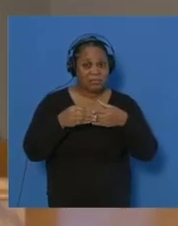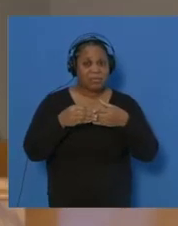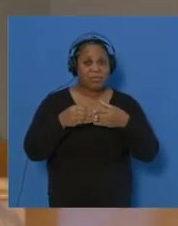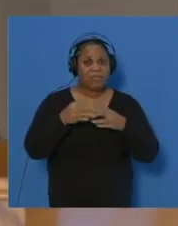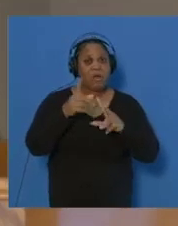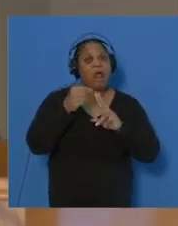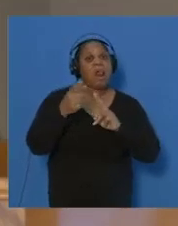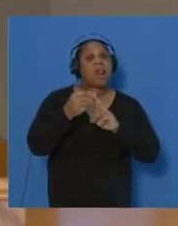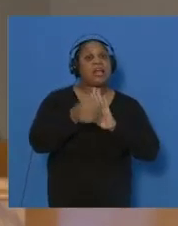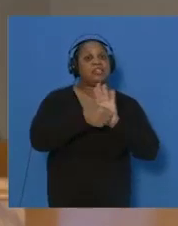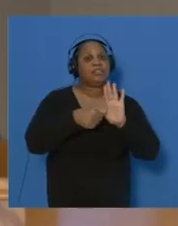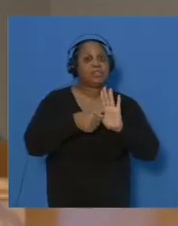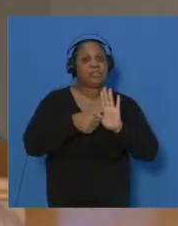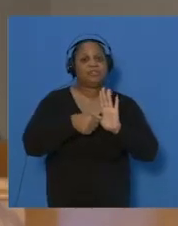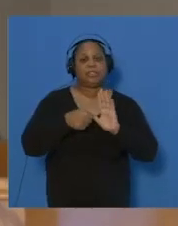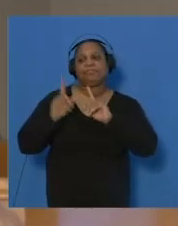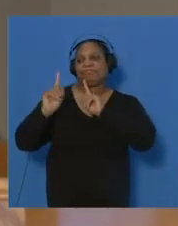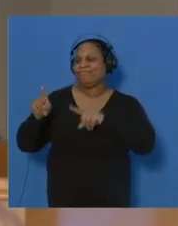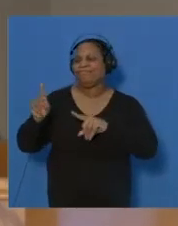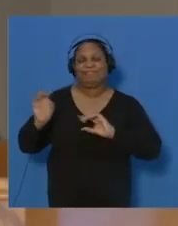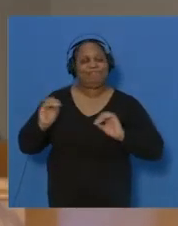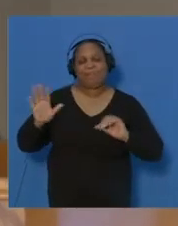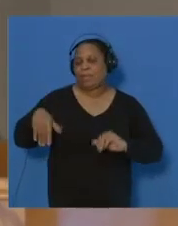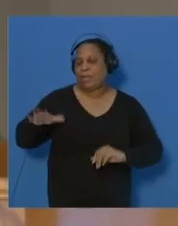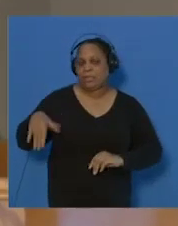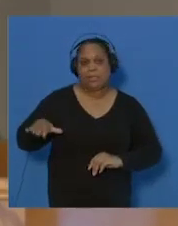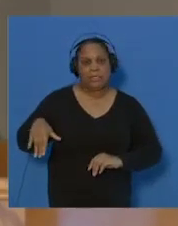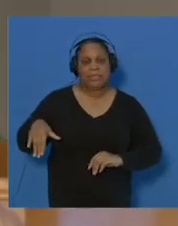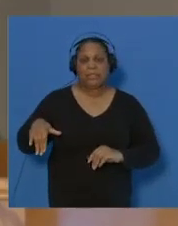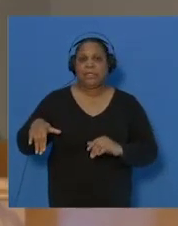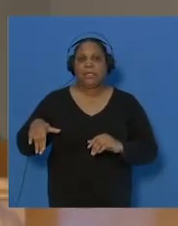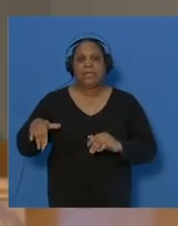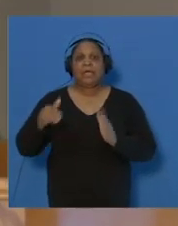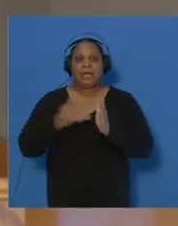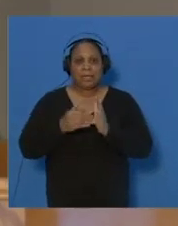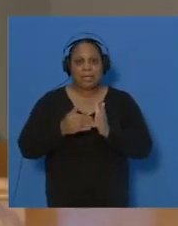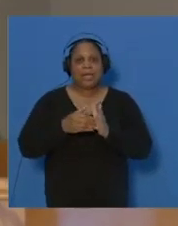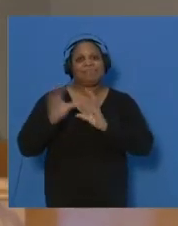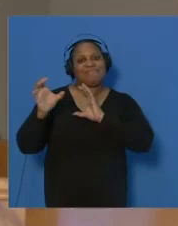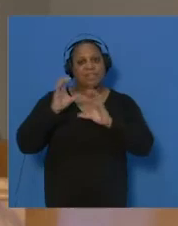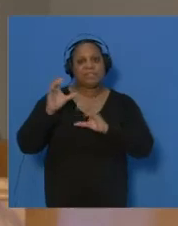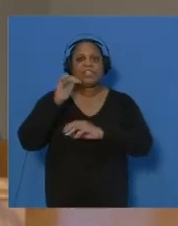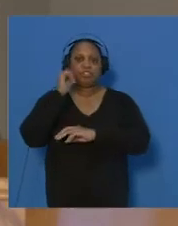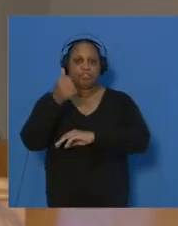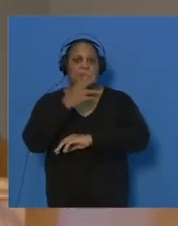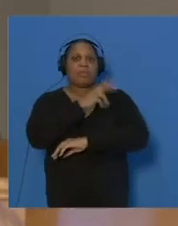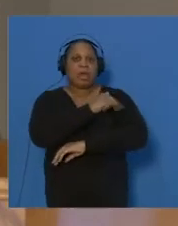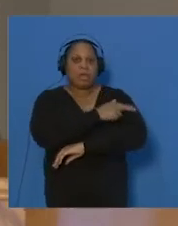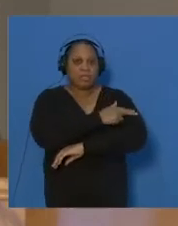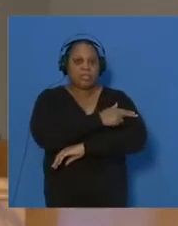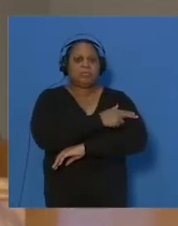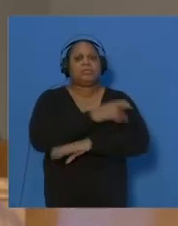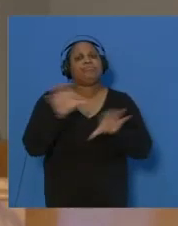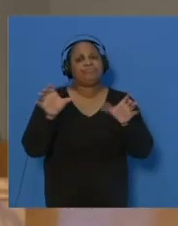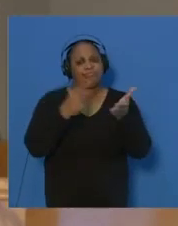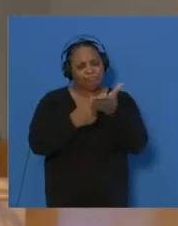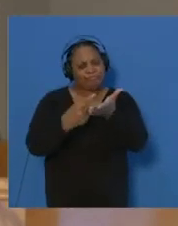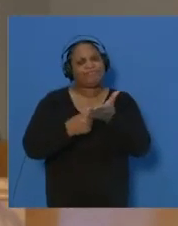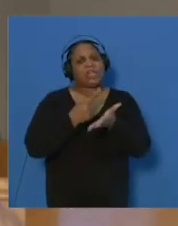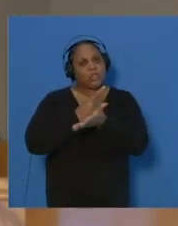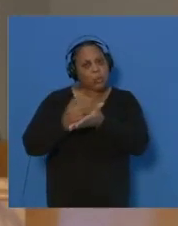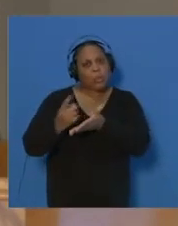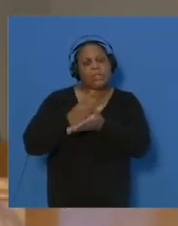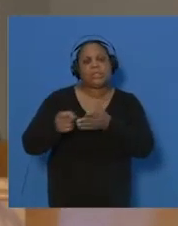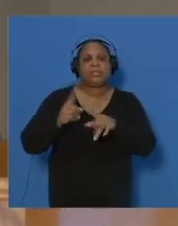surgeries? Not at this point. Again, I'll be having a conversation tomorrow with the hospital, and that is certainly something that we explore on a weekly basis. But at